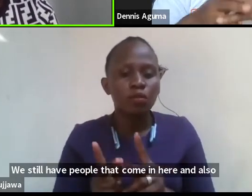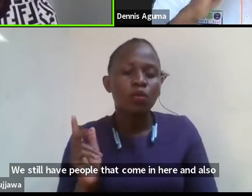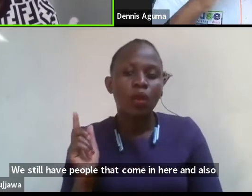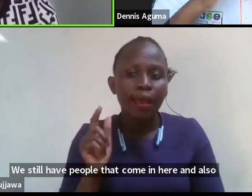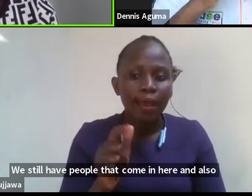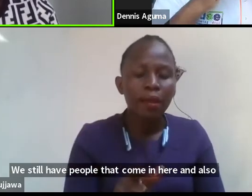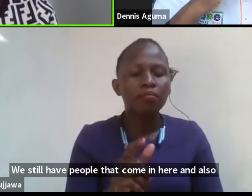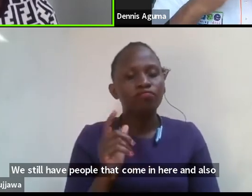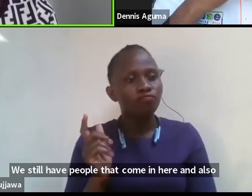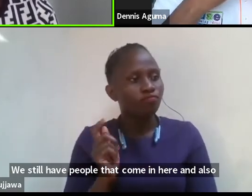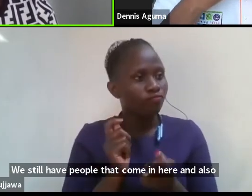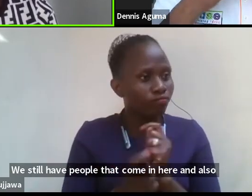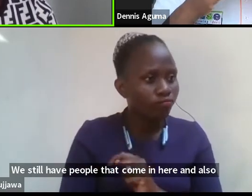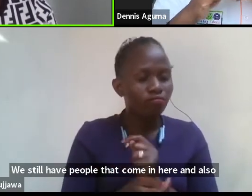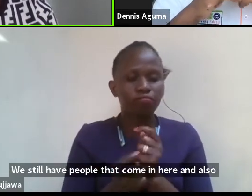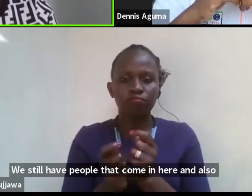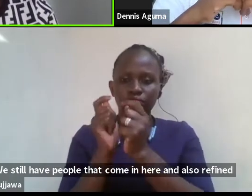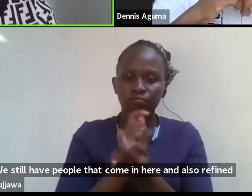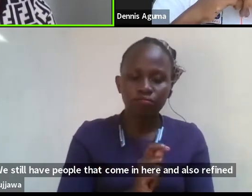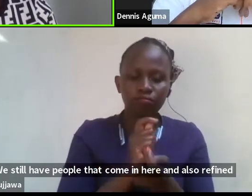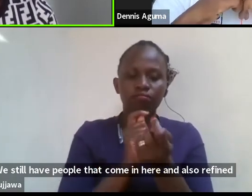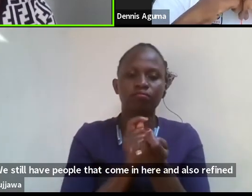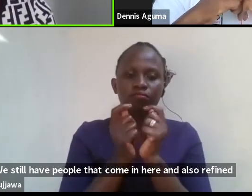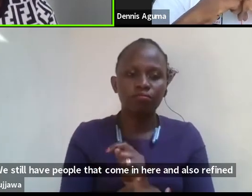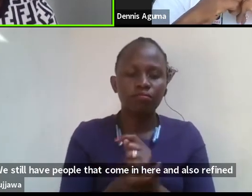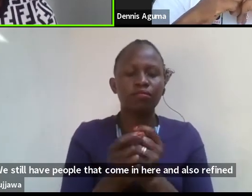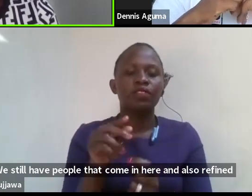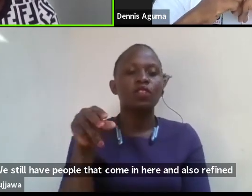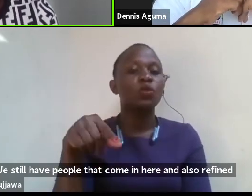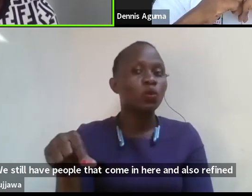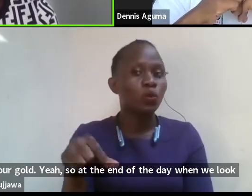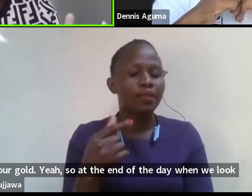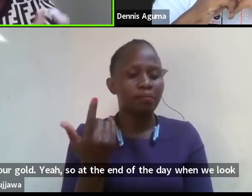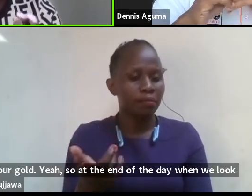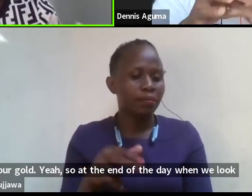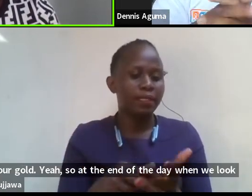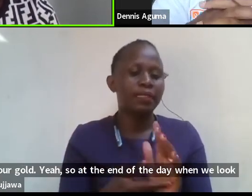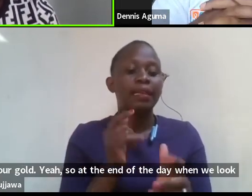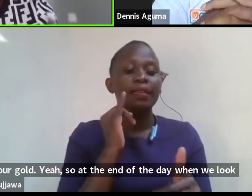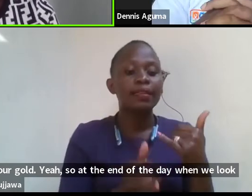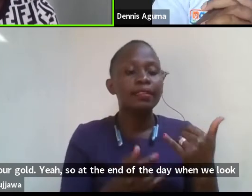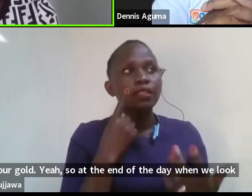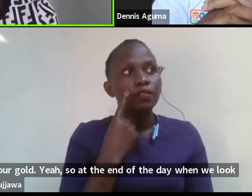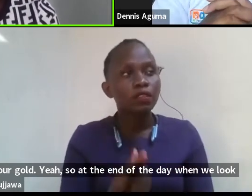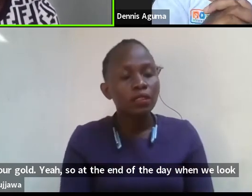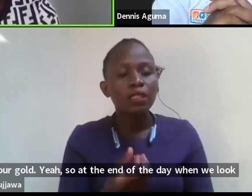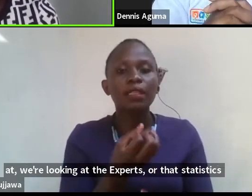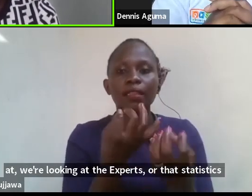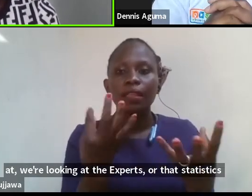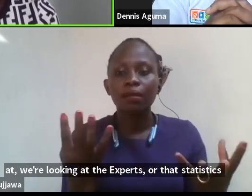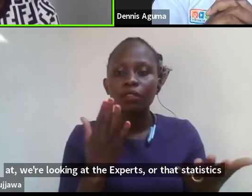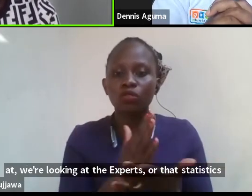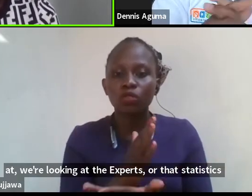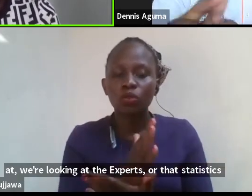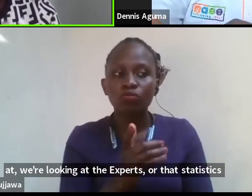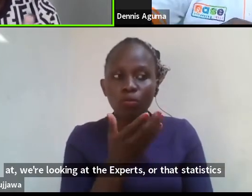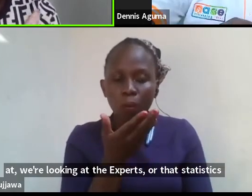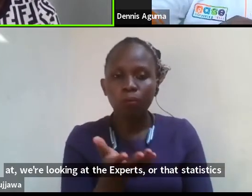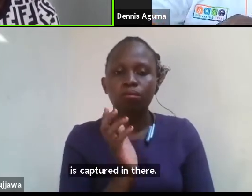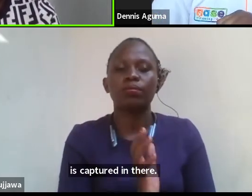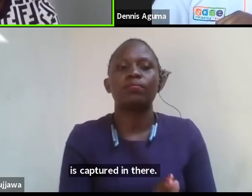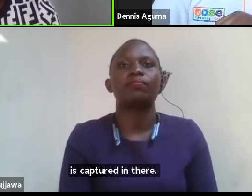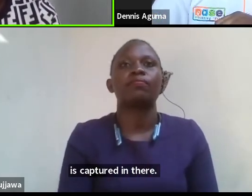refine their gold. Yeah. So at the end of the day, when we are looking at the exports, all that statistics is captured in there. But